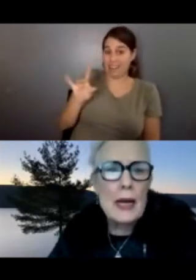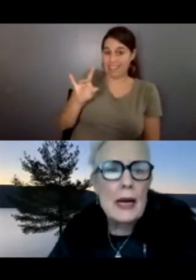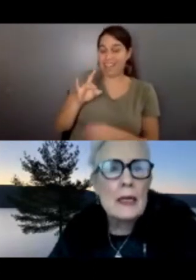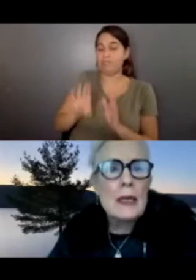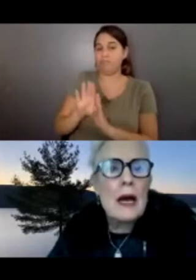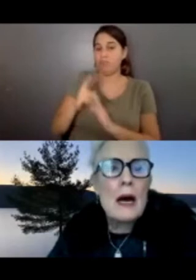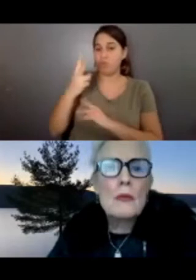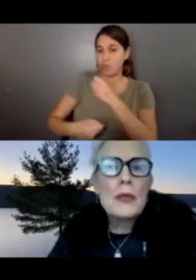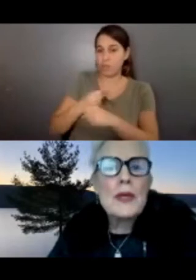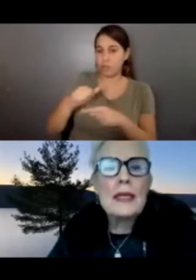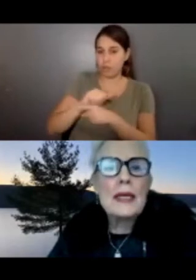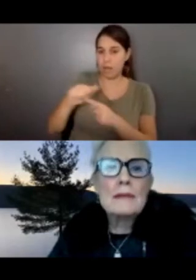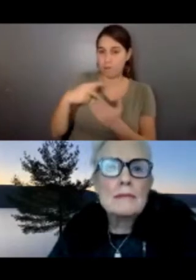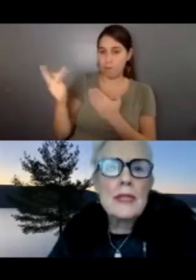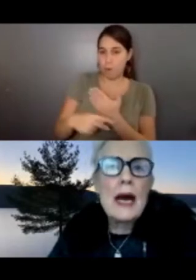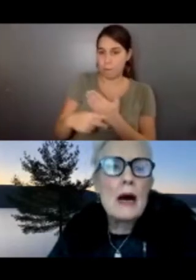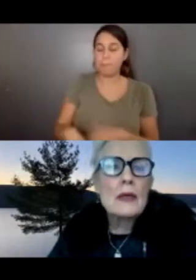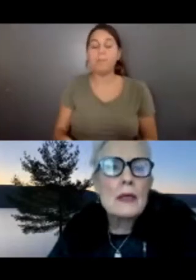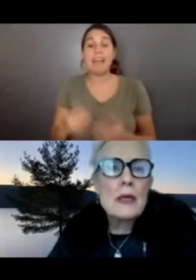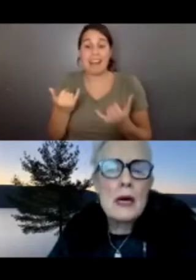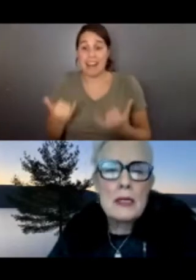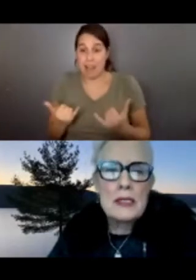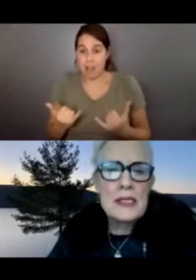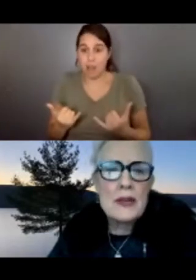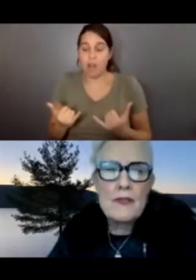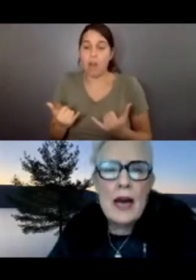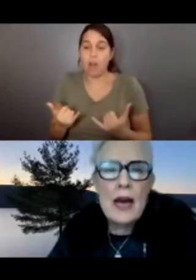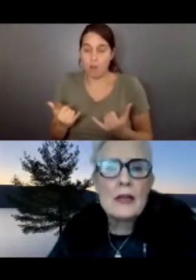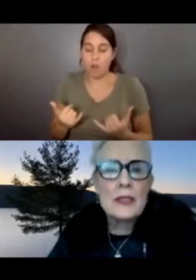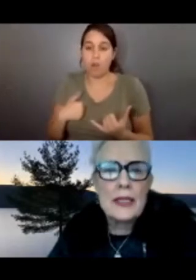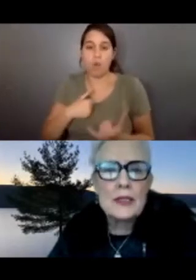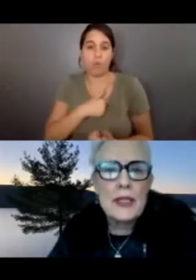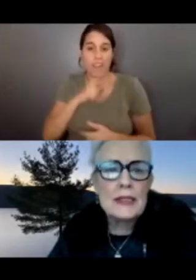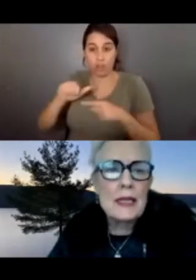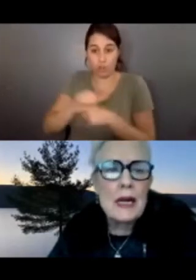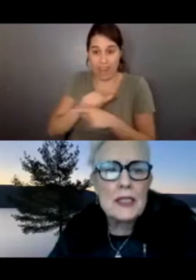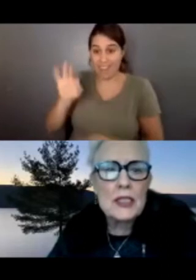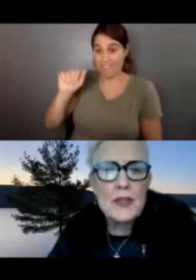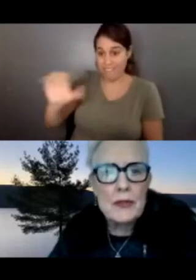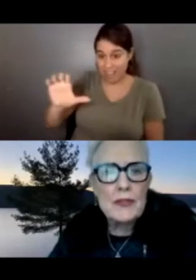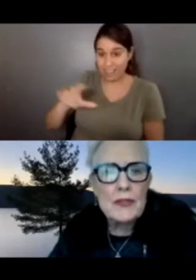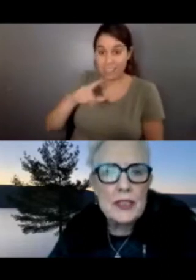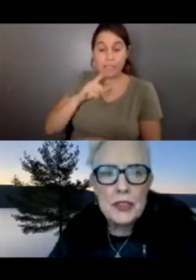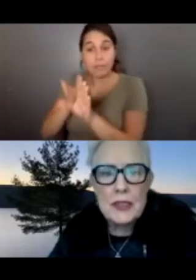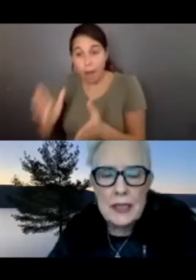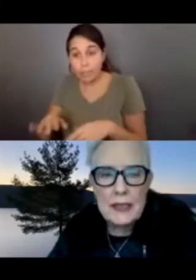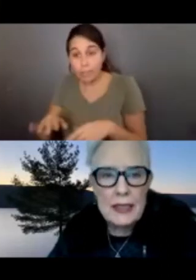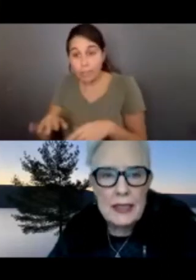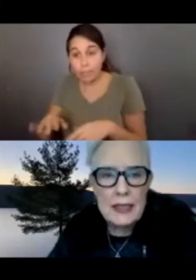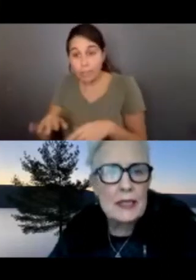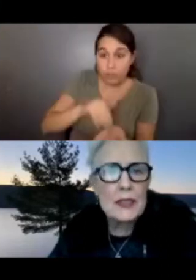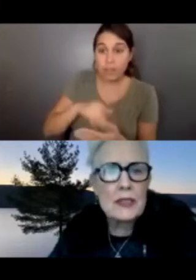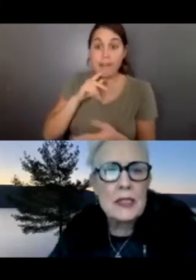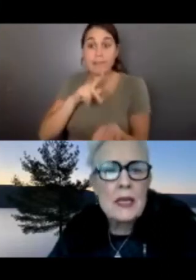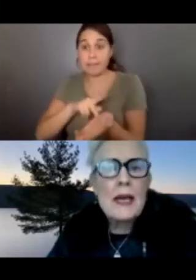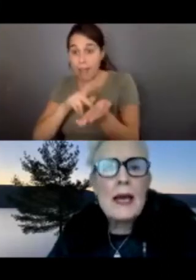about. We're training now faculty, including psychologists, family physicians, and a